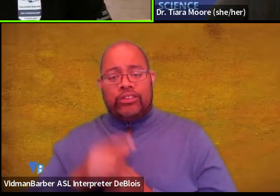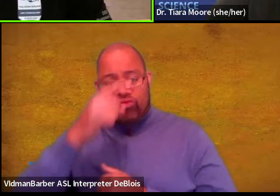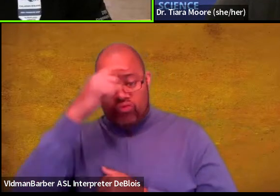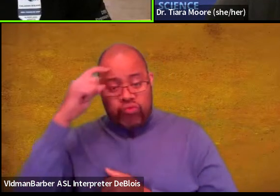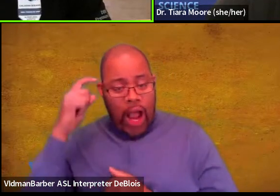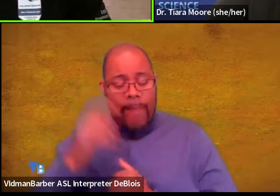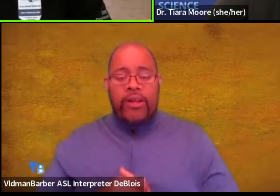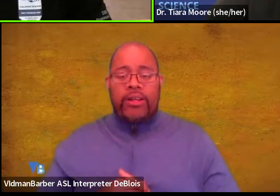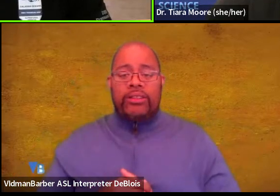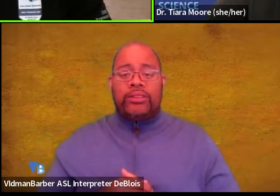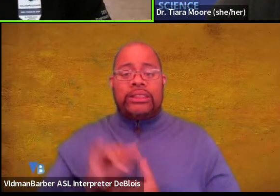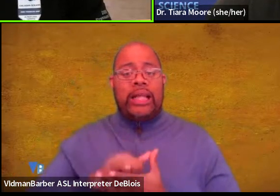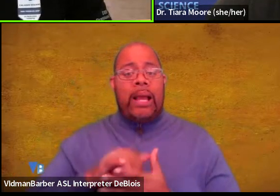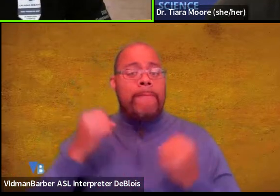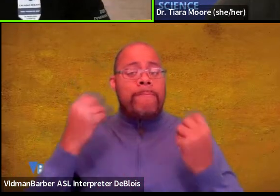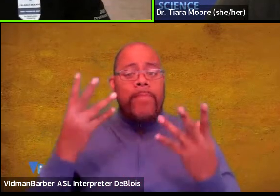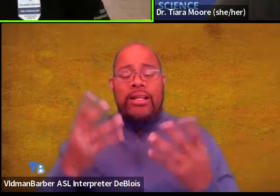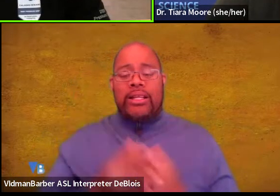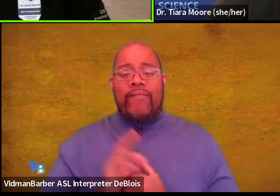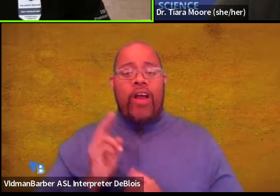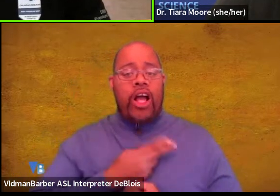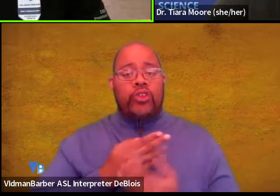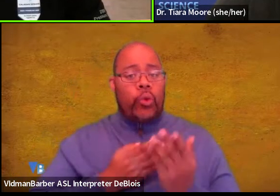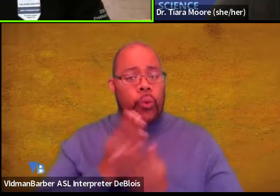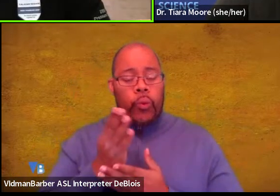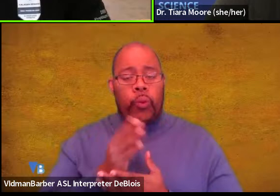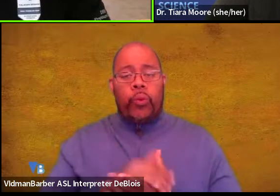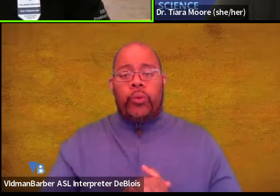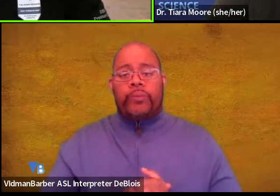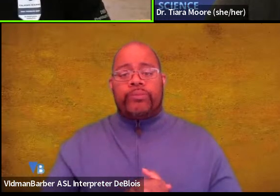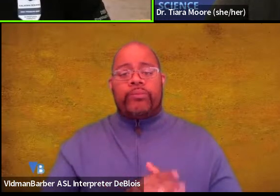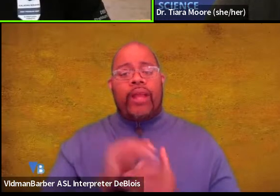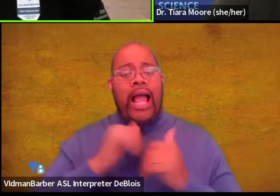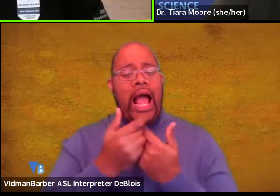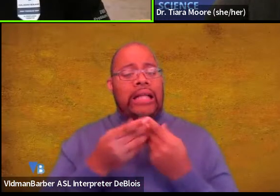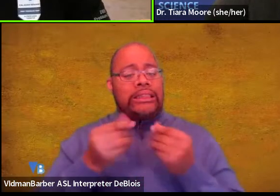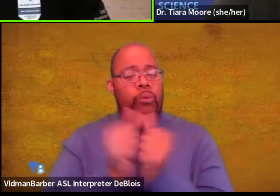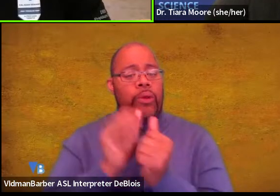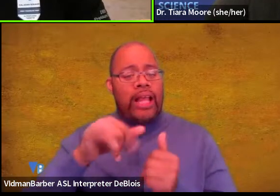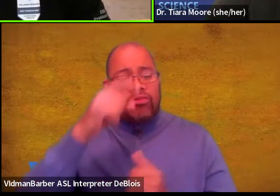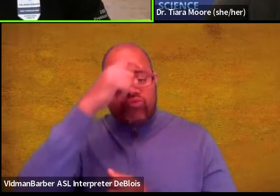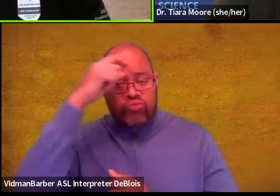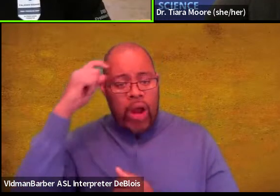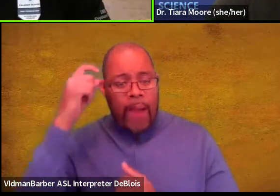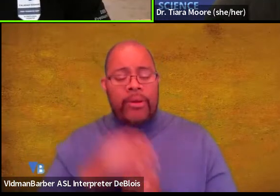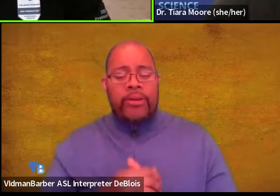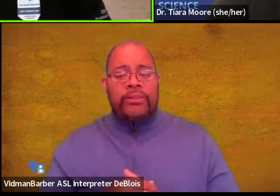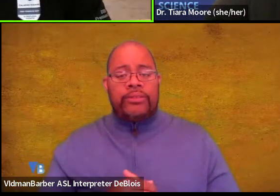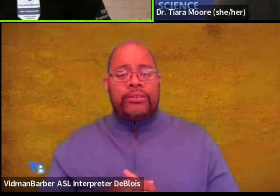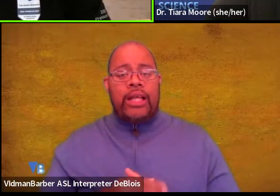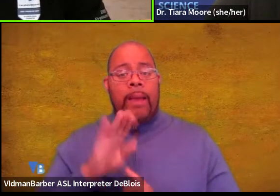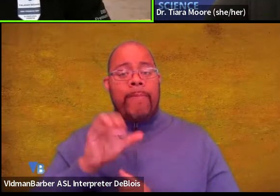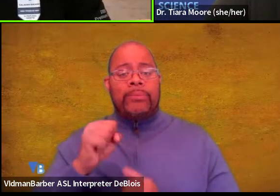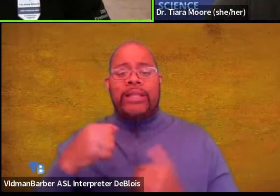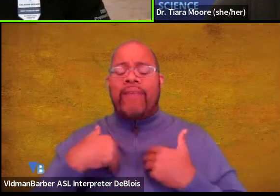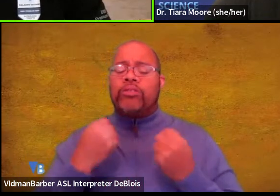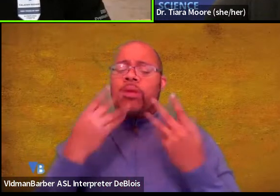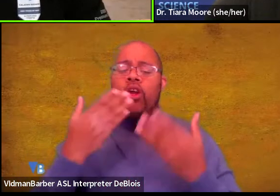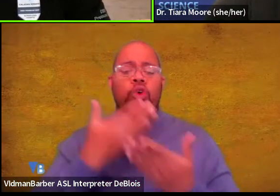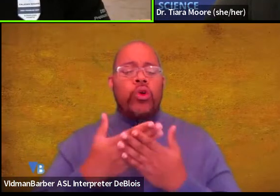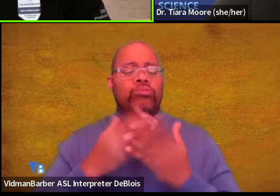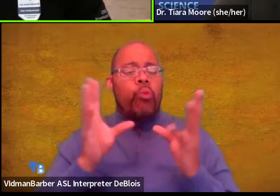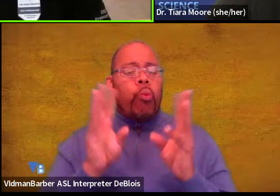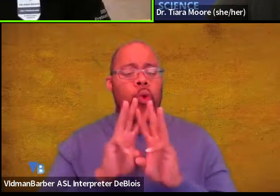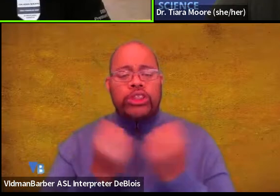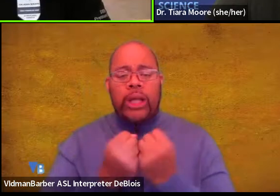trauma that so many of us are going through, and how to deal with that trauma. And BIMS has had so many good sessions